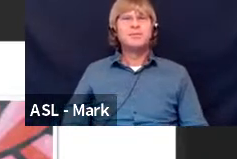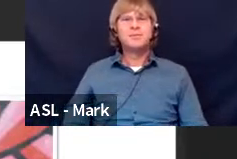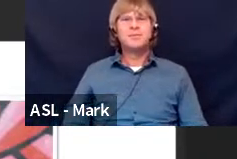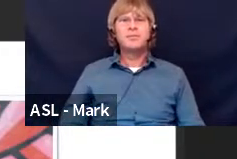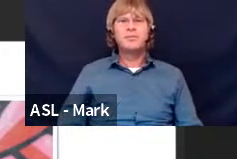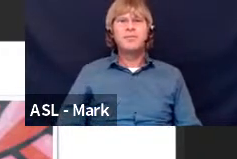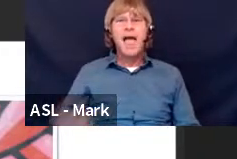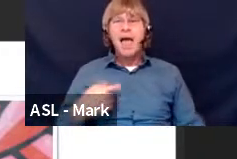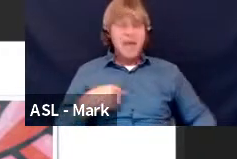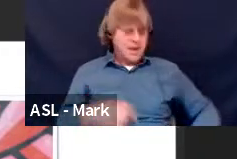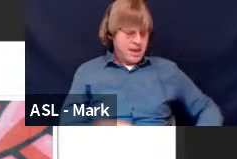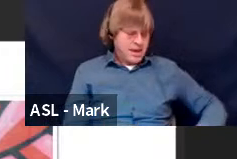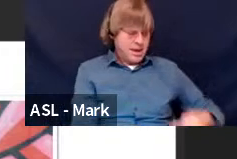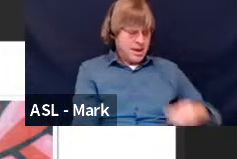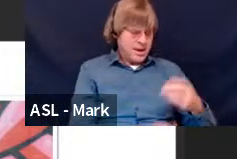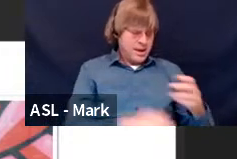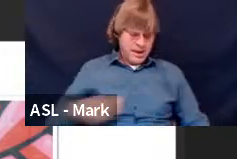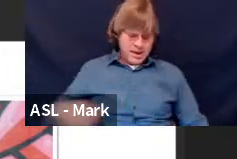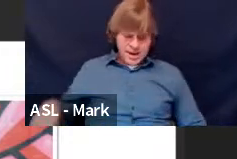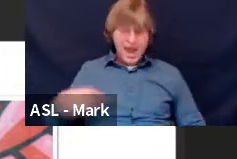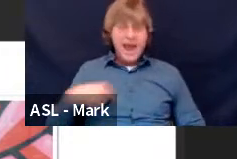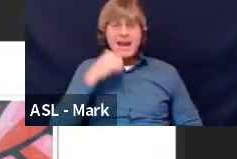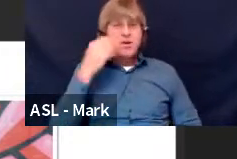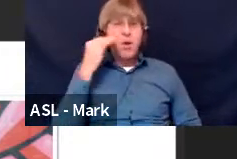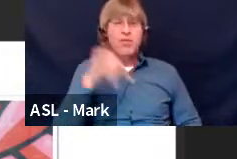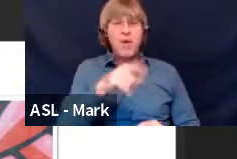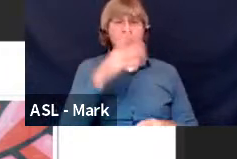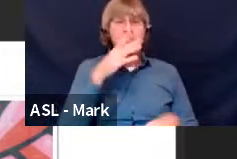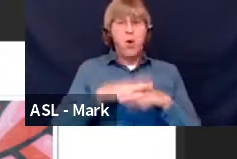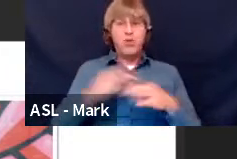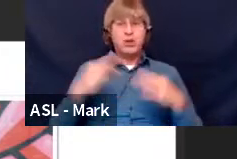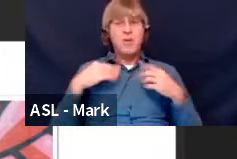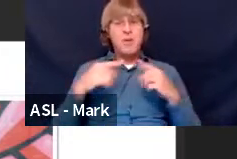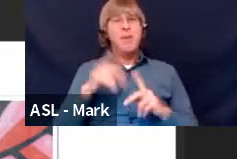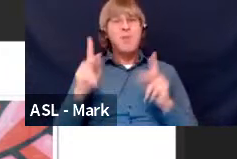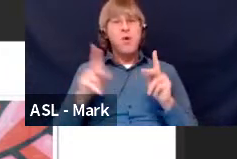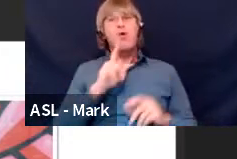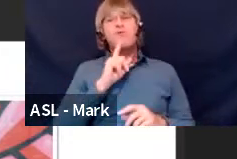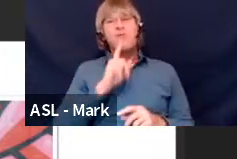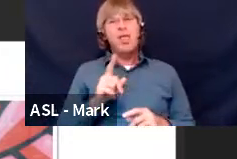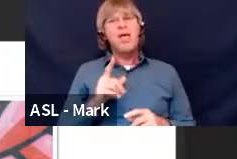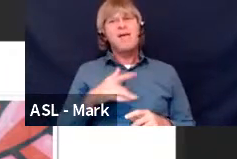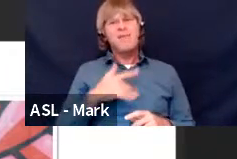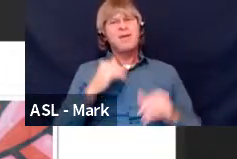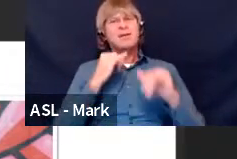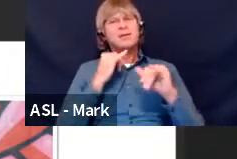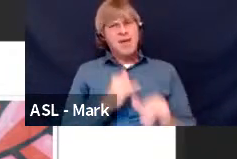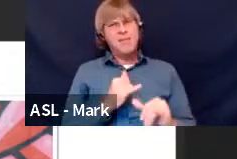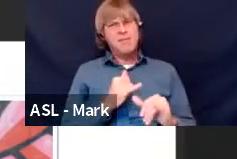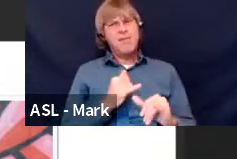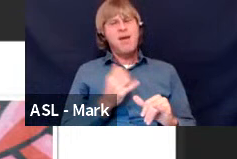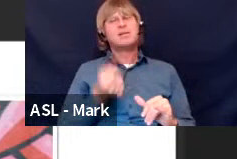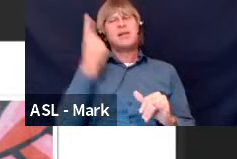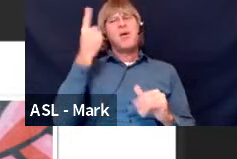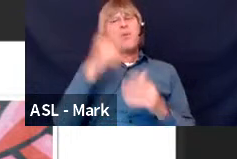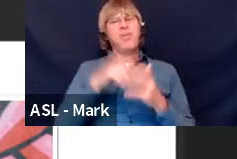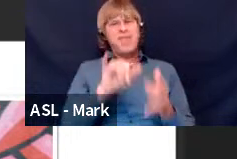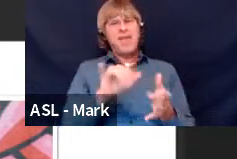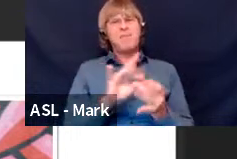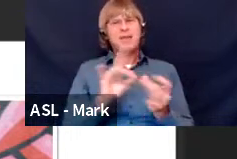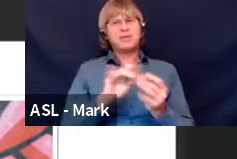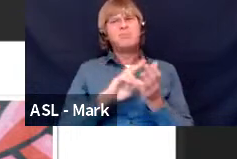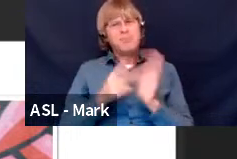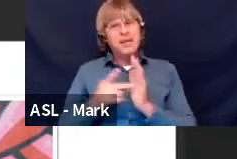I didn't even know this was going to be on a shirt, but people really resonated with the message of what it was talking about. It was